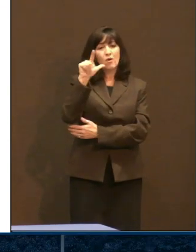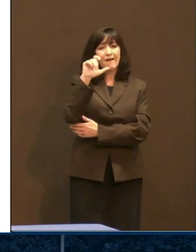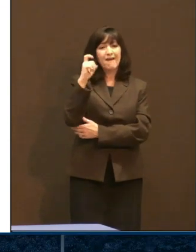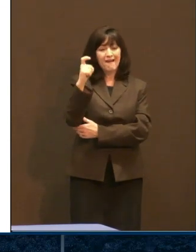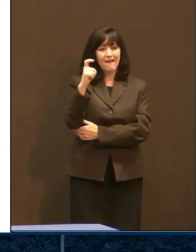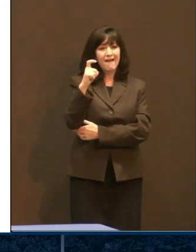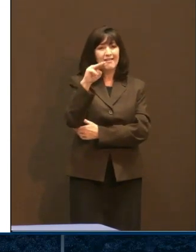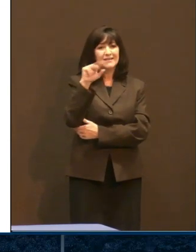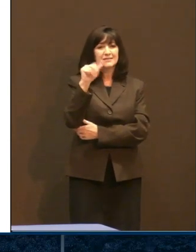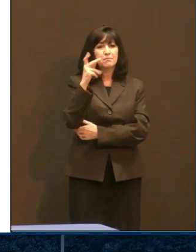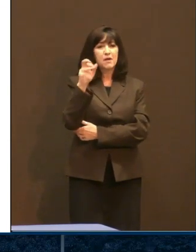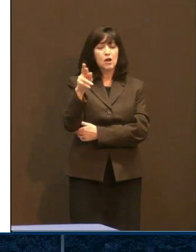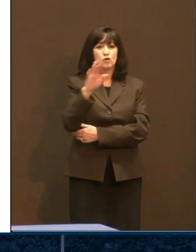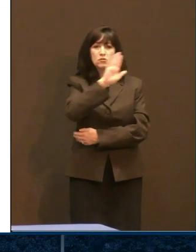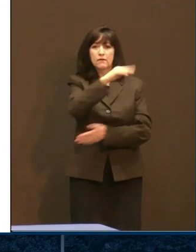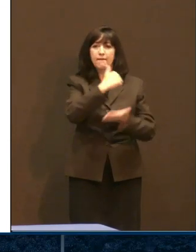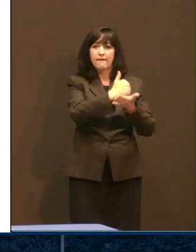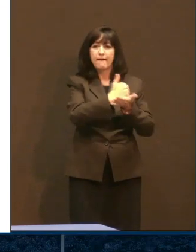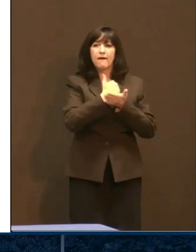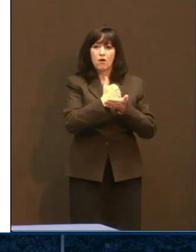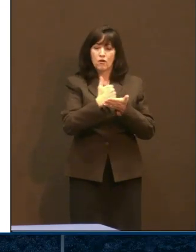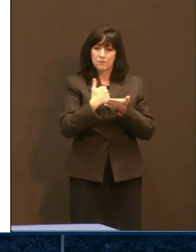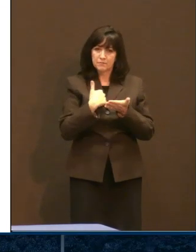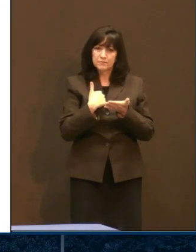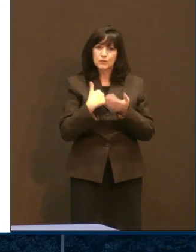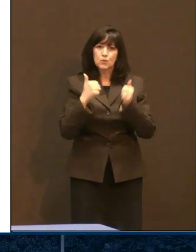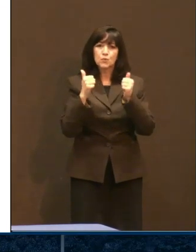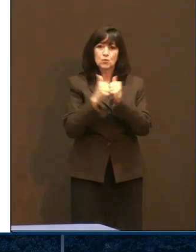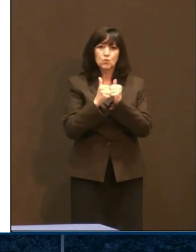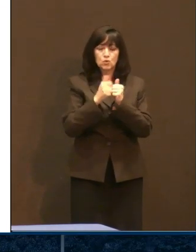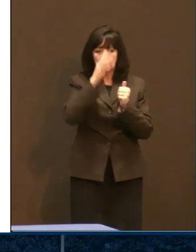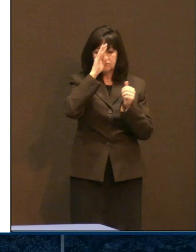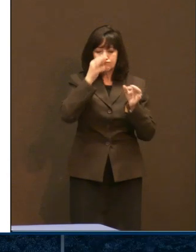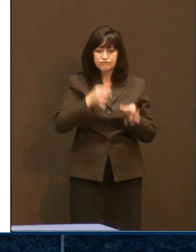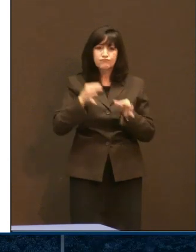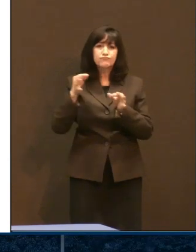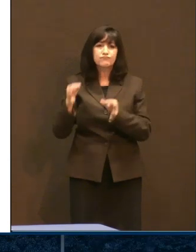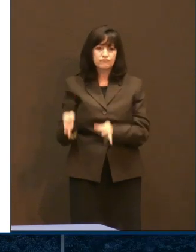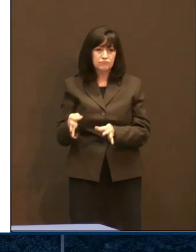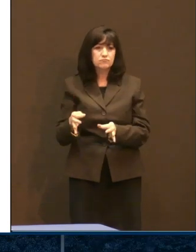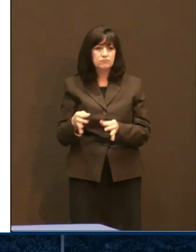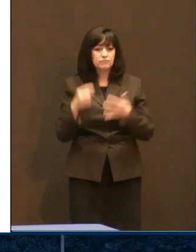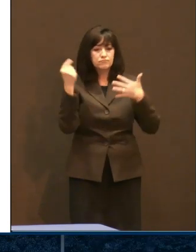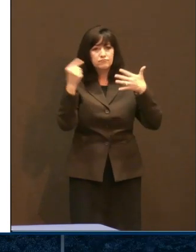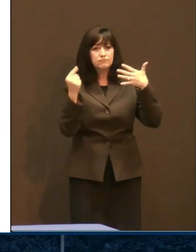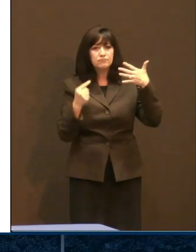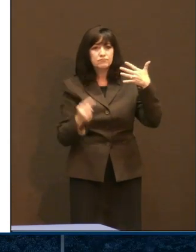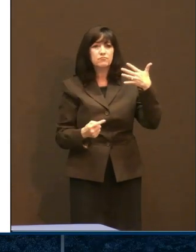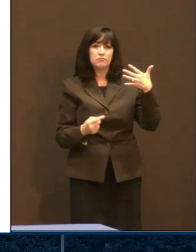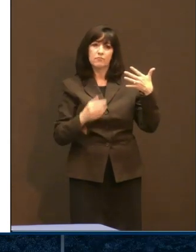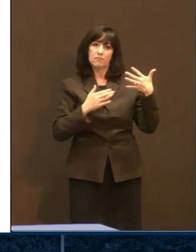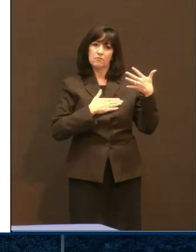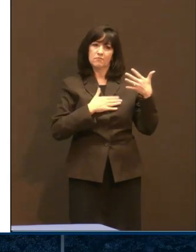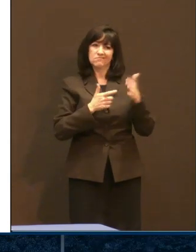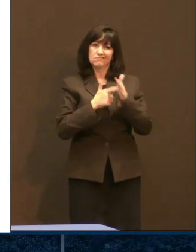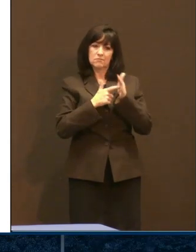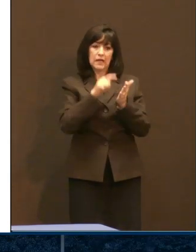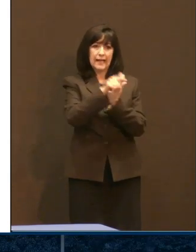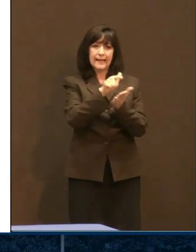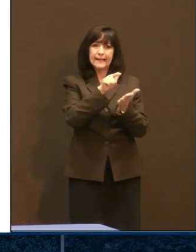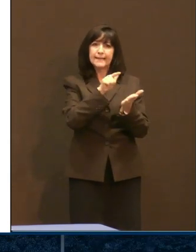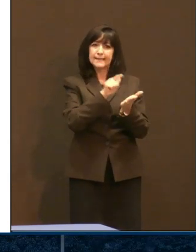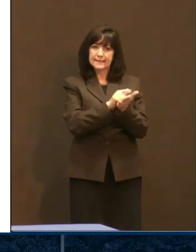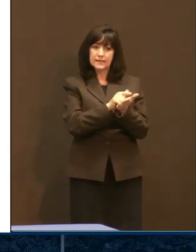real help in all of that. They've been incredible, a partner in all the legal work required,